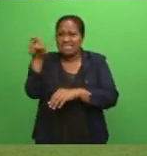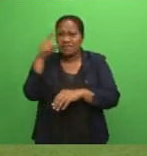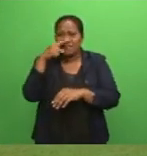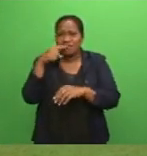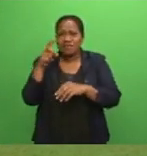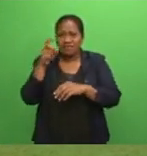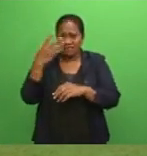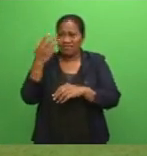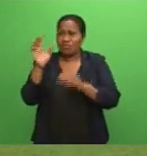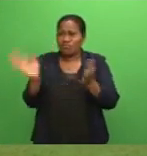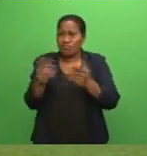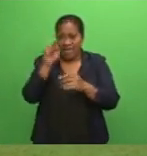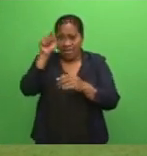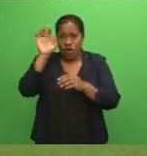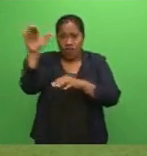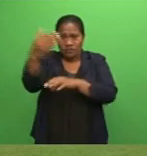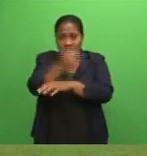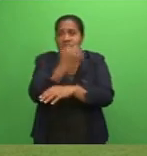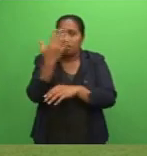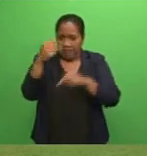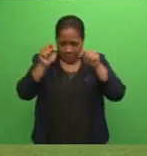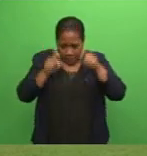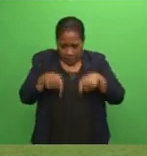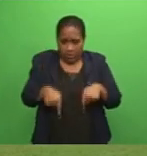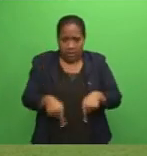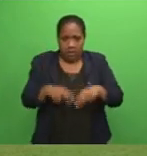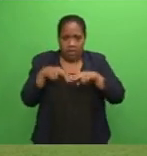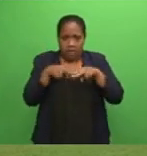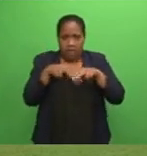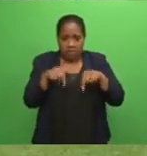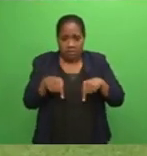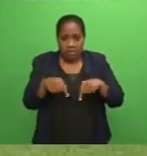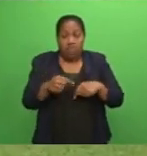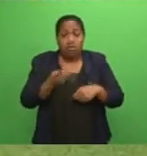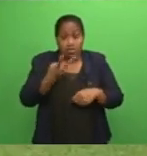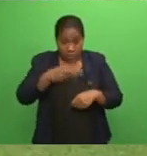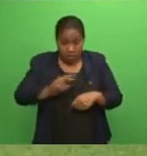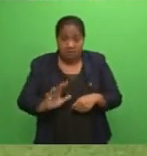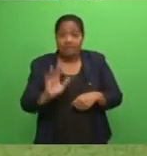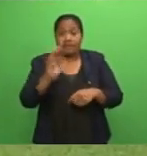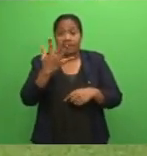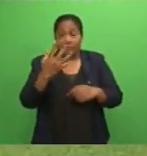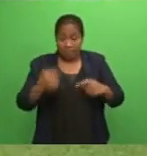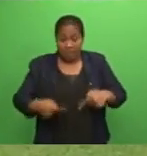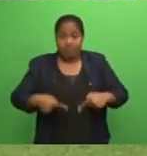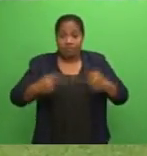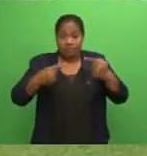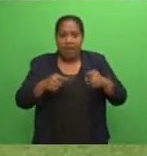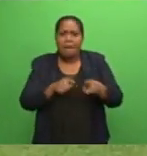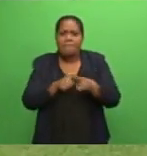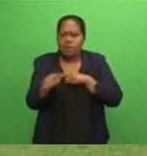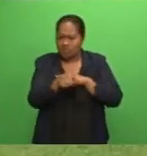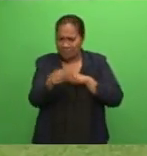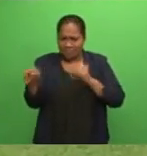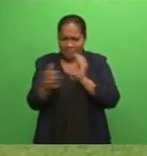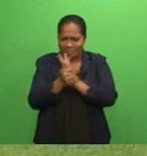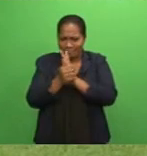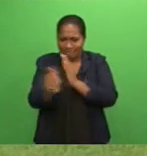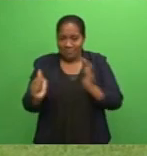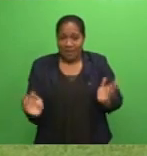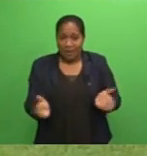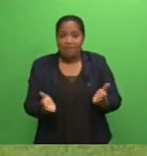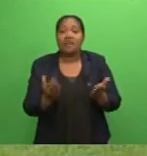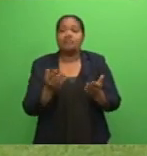So when we have the competition on the 25th, come the 25th, most of these talented players who are